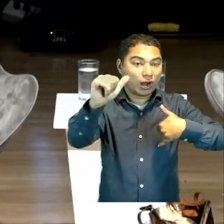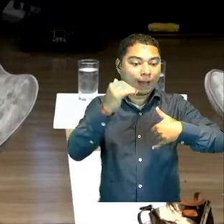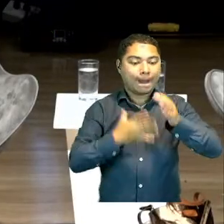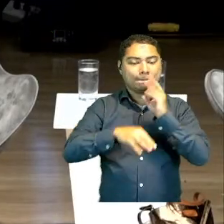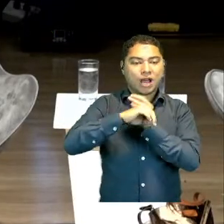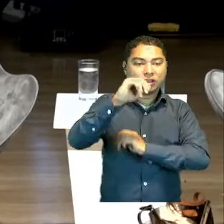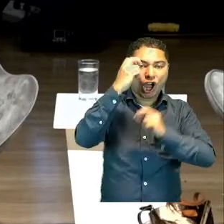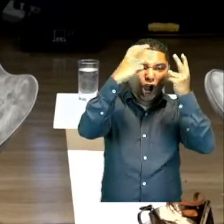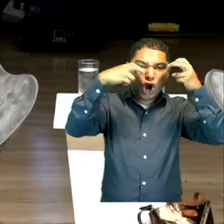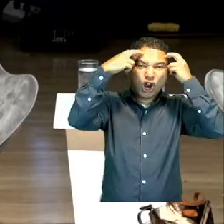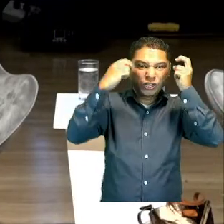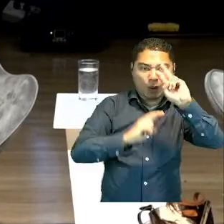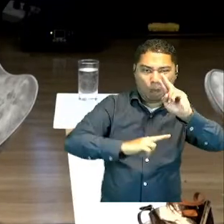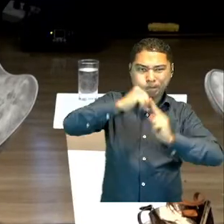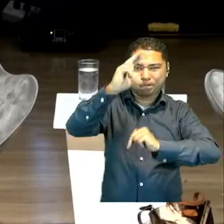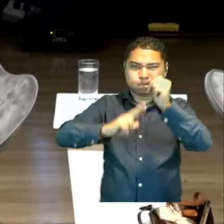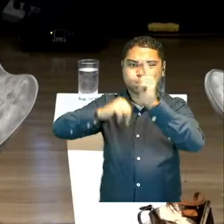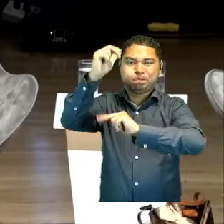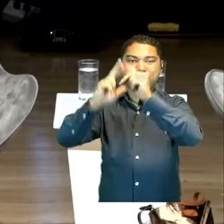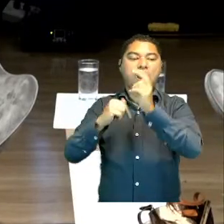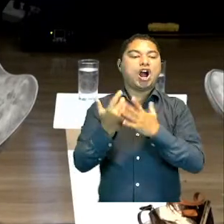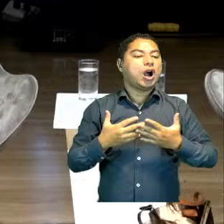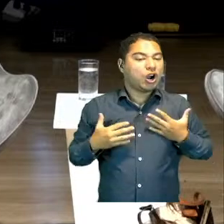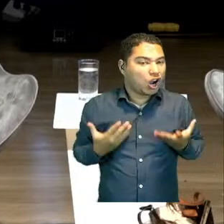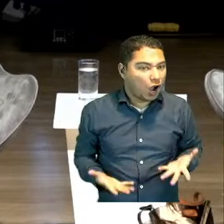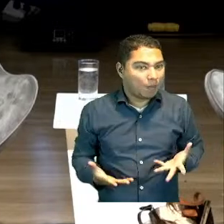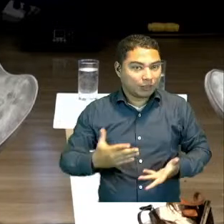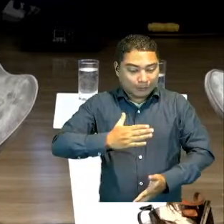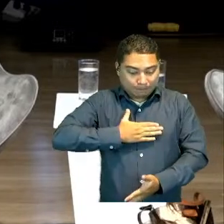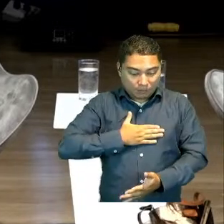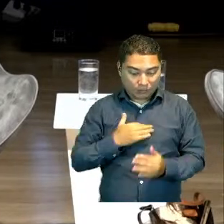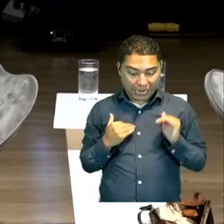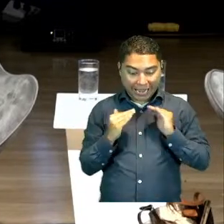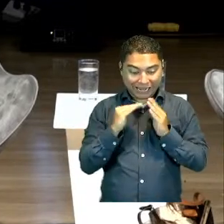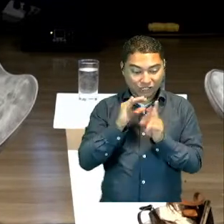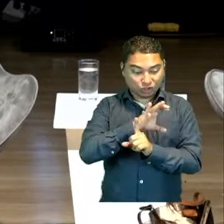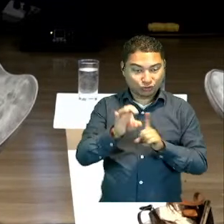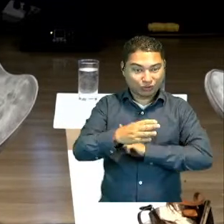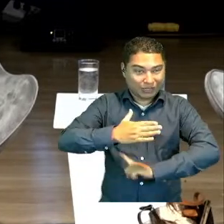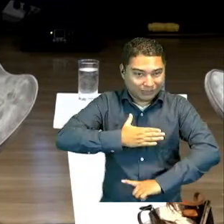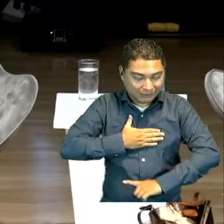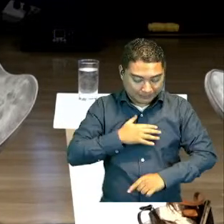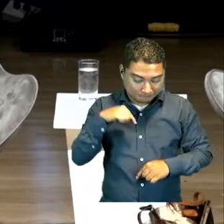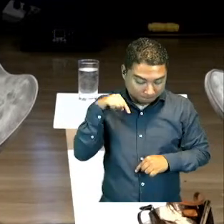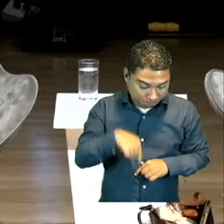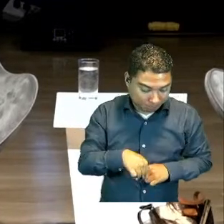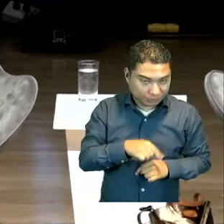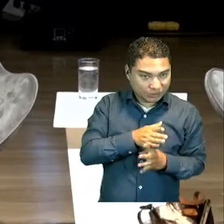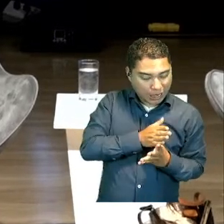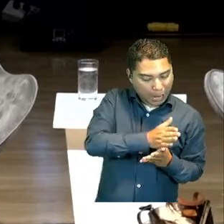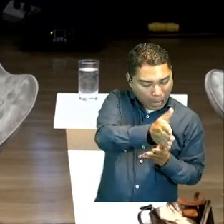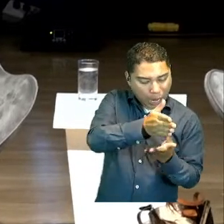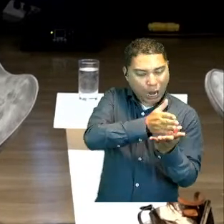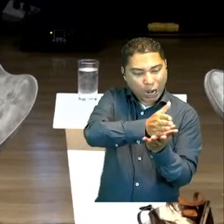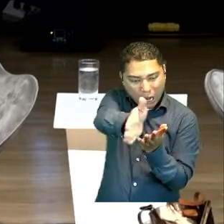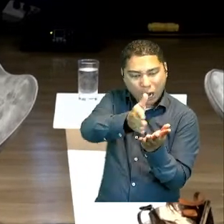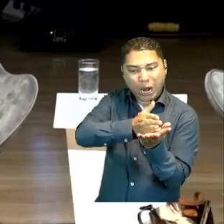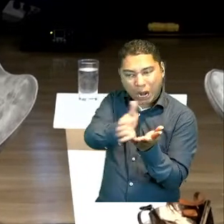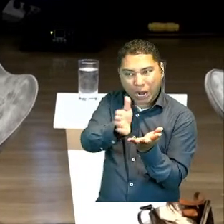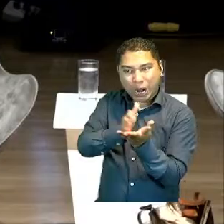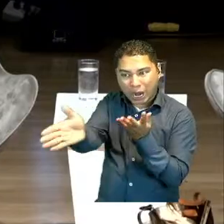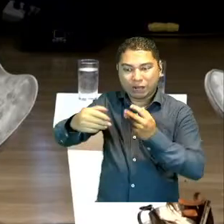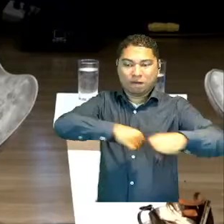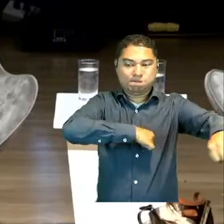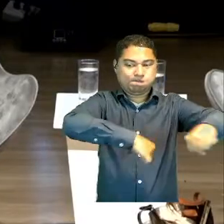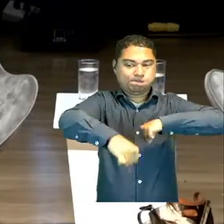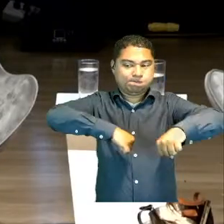of building knowledge, I also use my experience from the Cultural House, and because from the different action lines